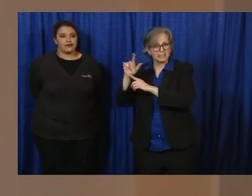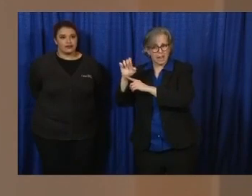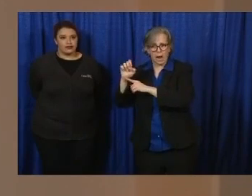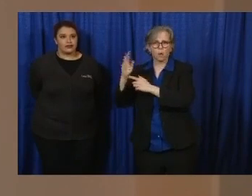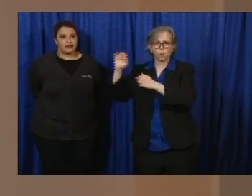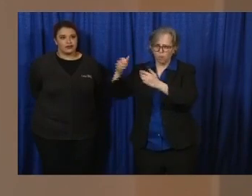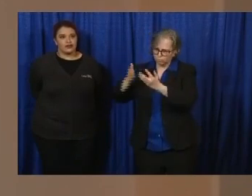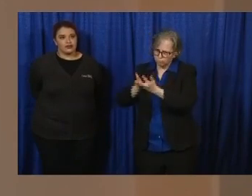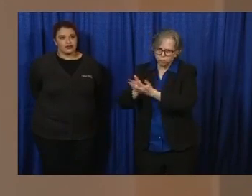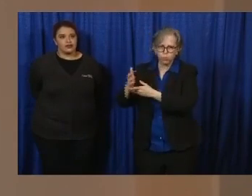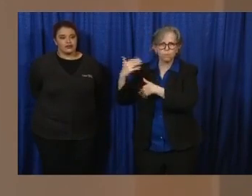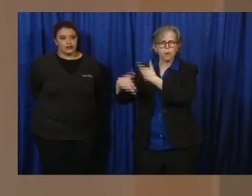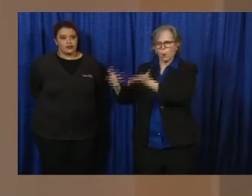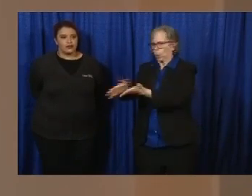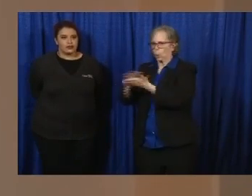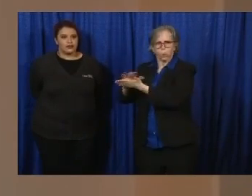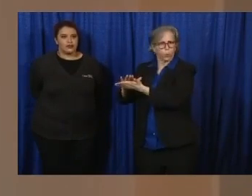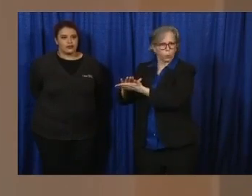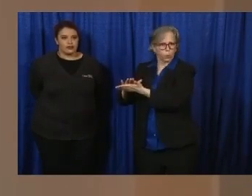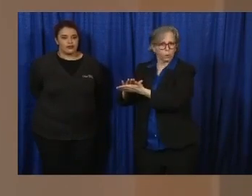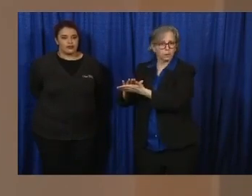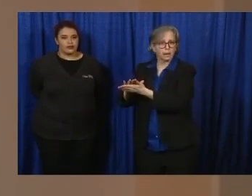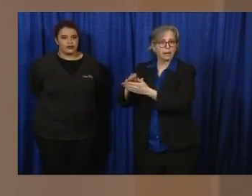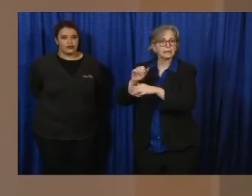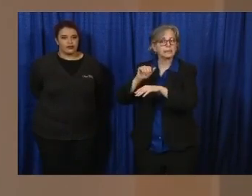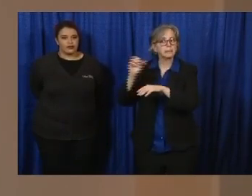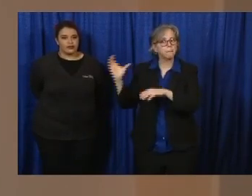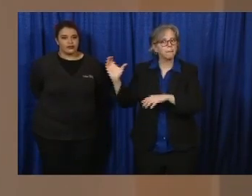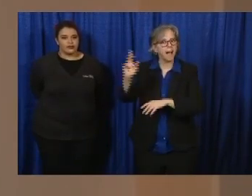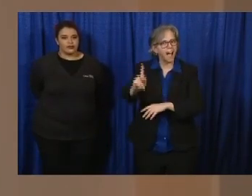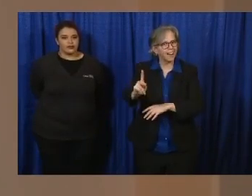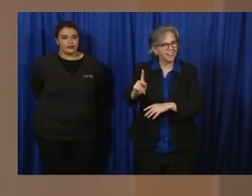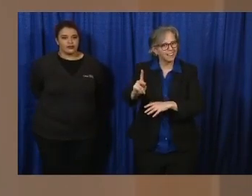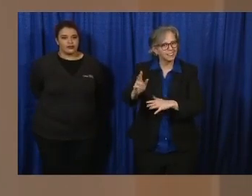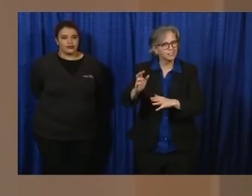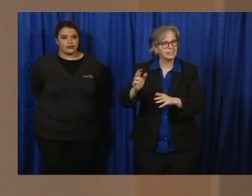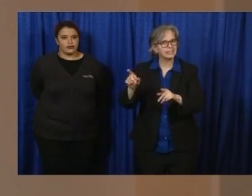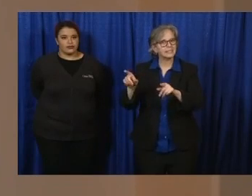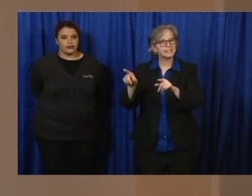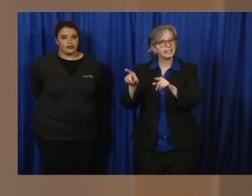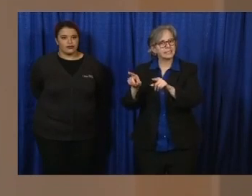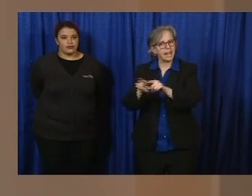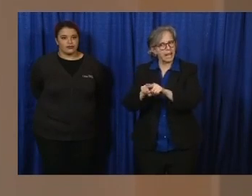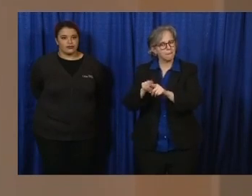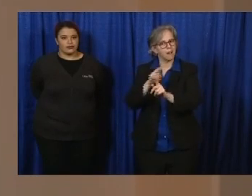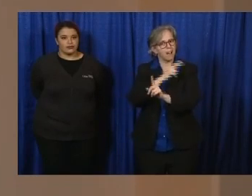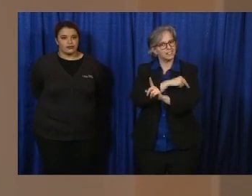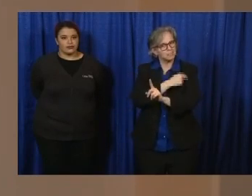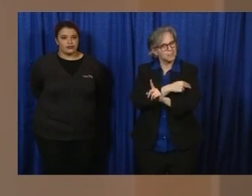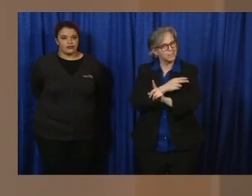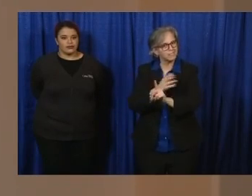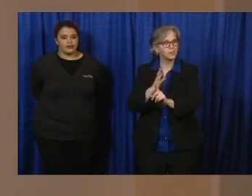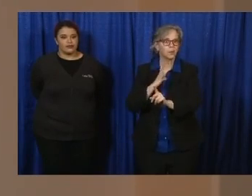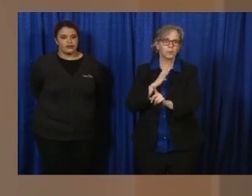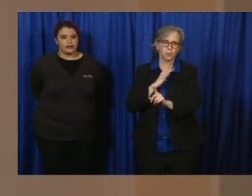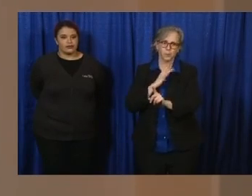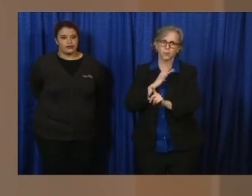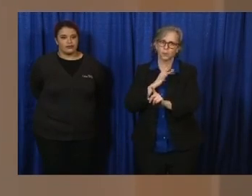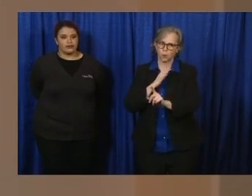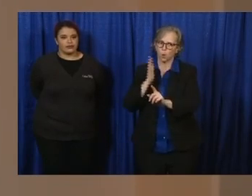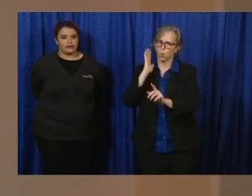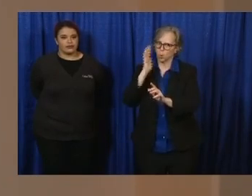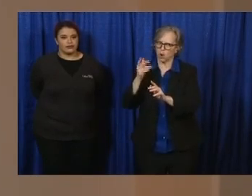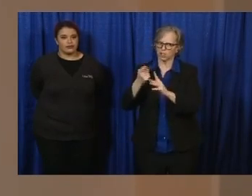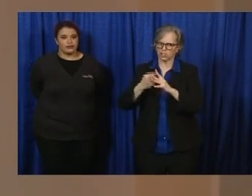of decontaminating that and then sending that same equipment back to the same medical institution. So that's what they're going to do.